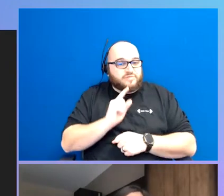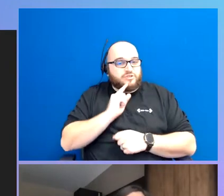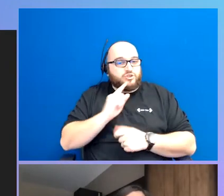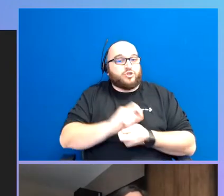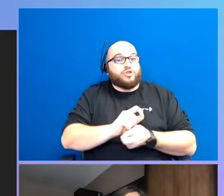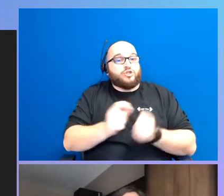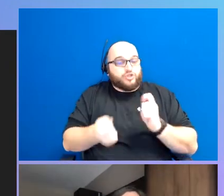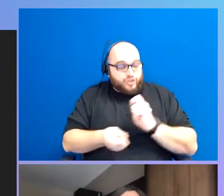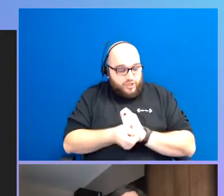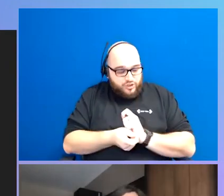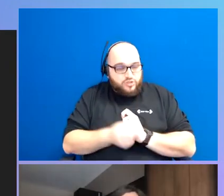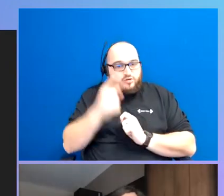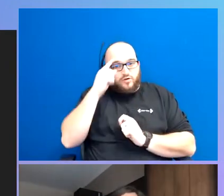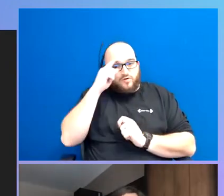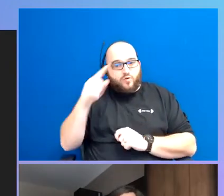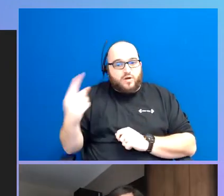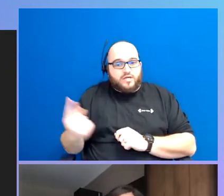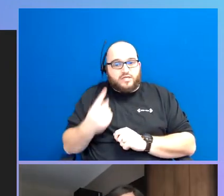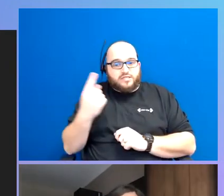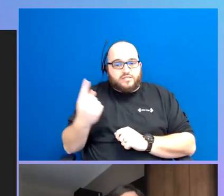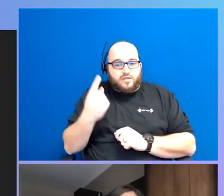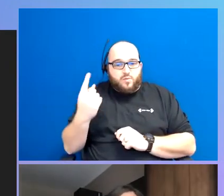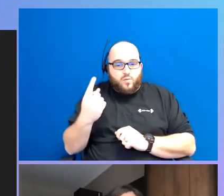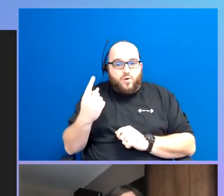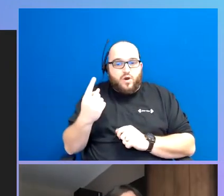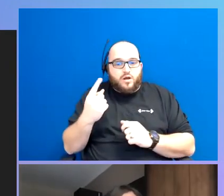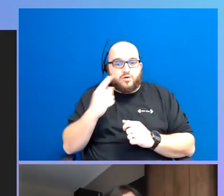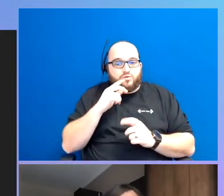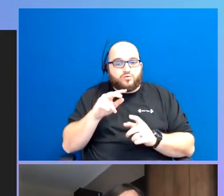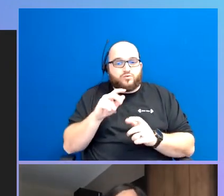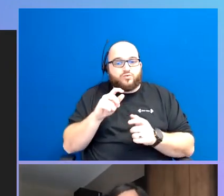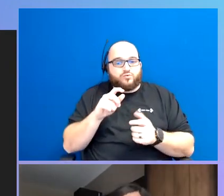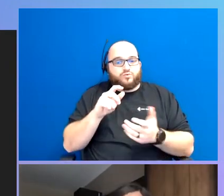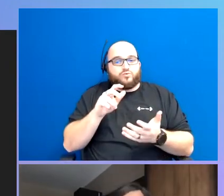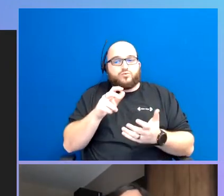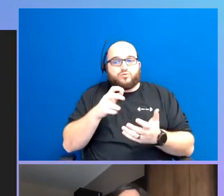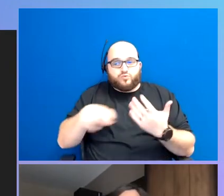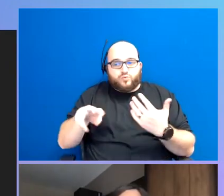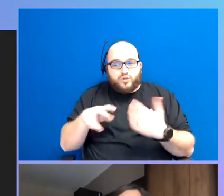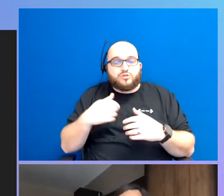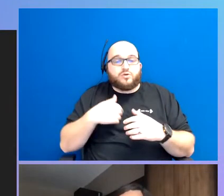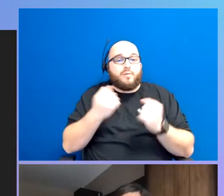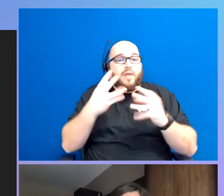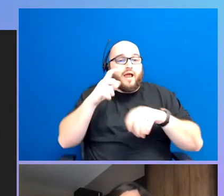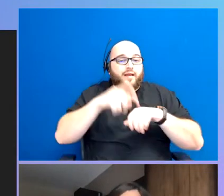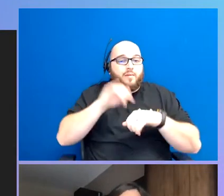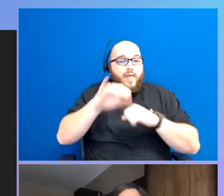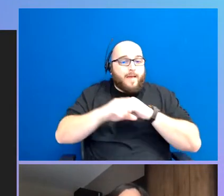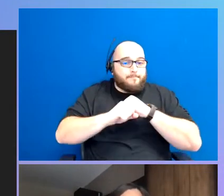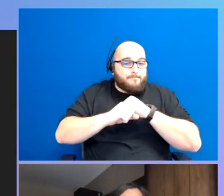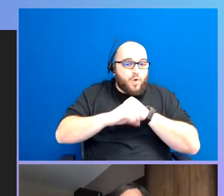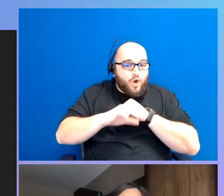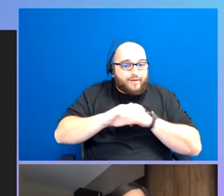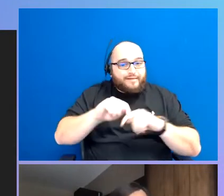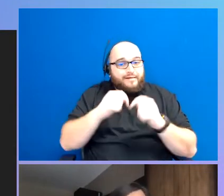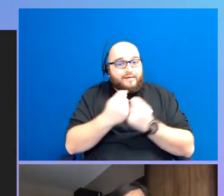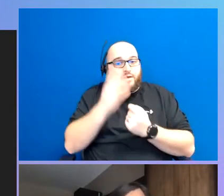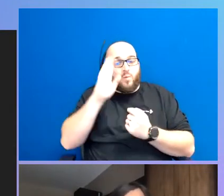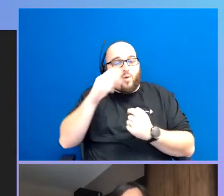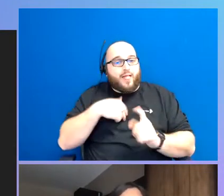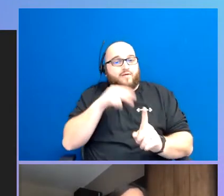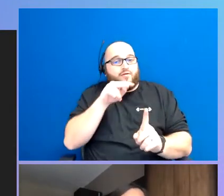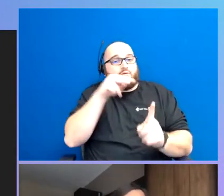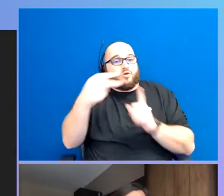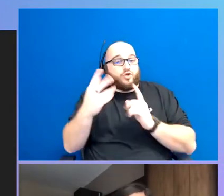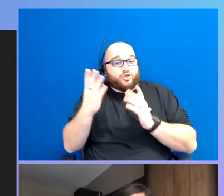order for someone's perception to shift. And so often marketing teams will have perception surveys, which is a great place